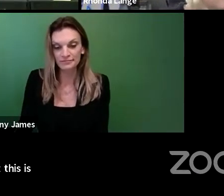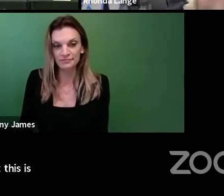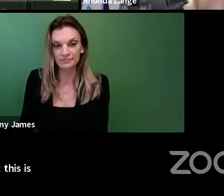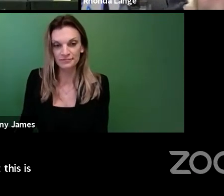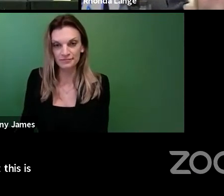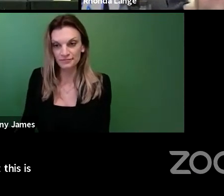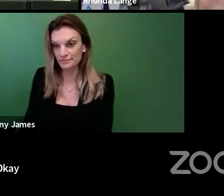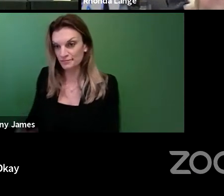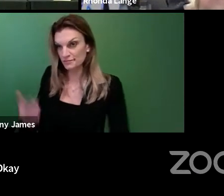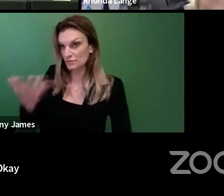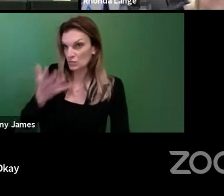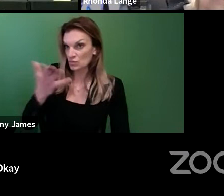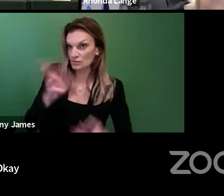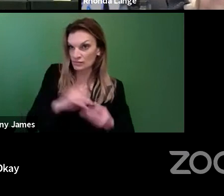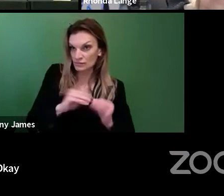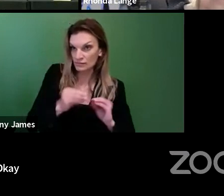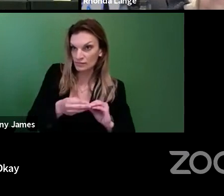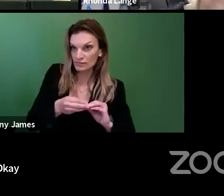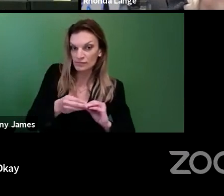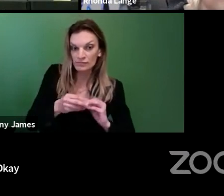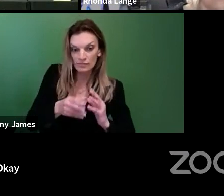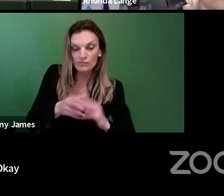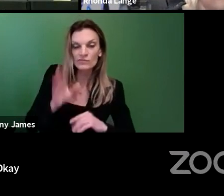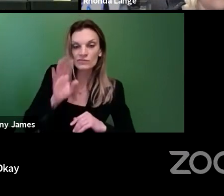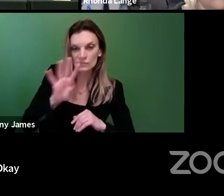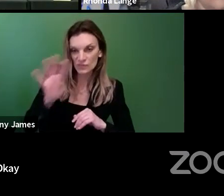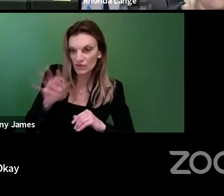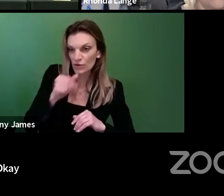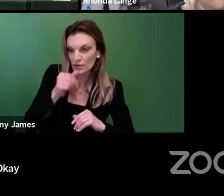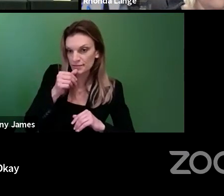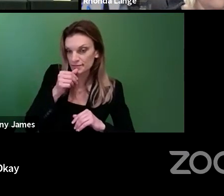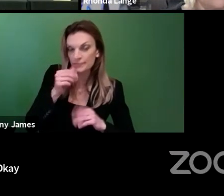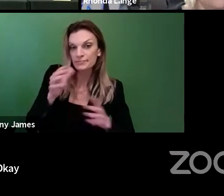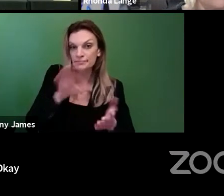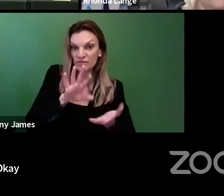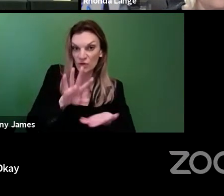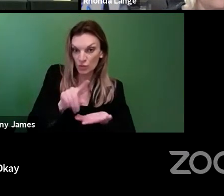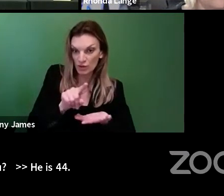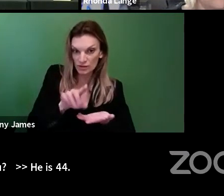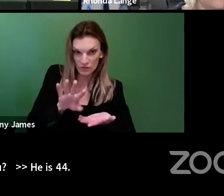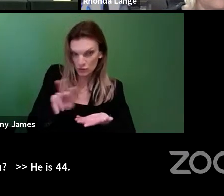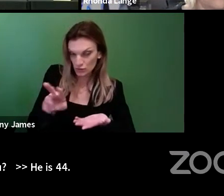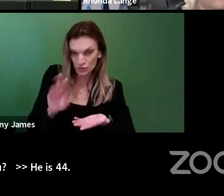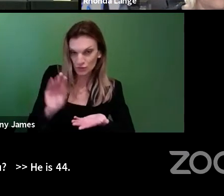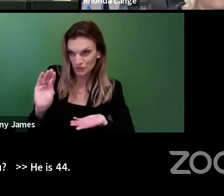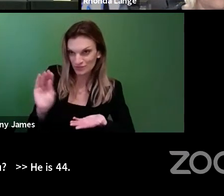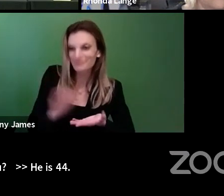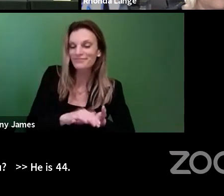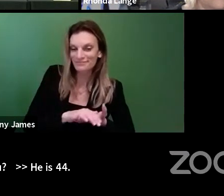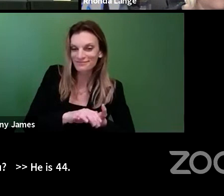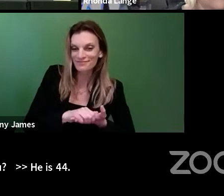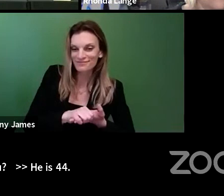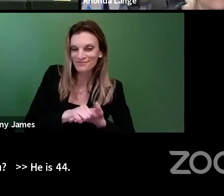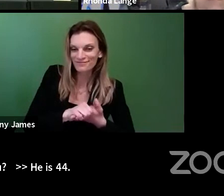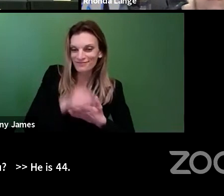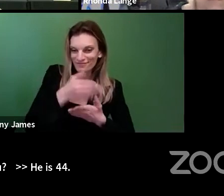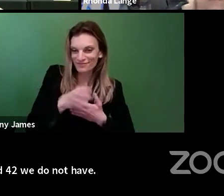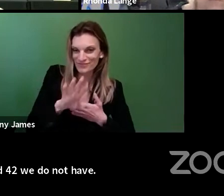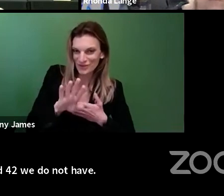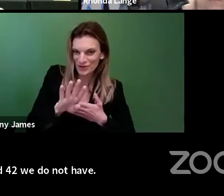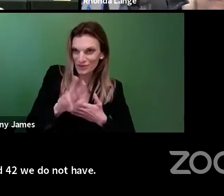And what number are you? He's 44. 44. So 41 and 42 we do not have, and we'll start with